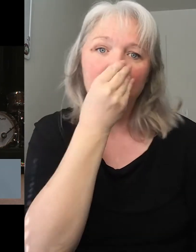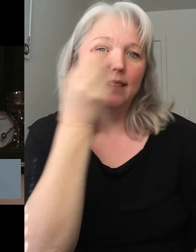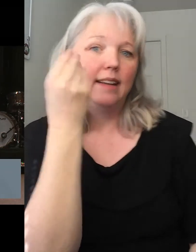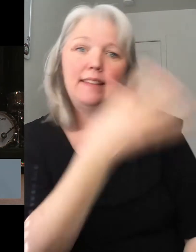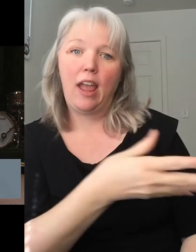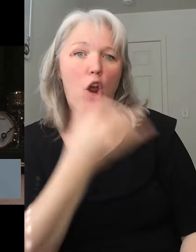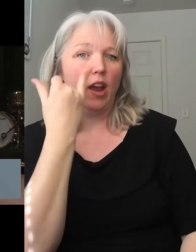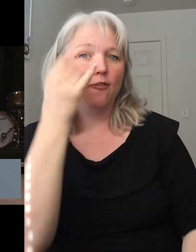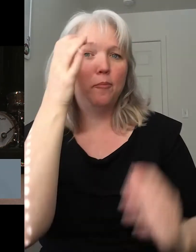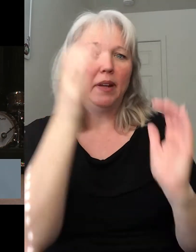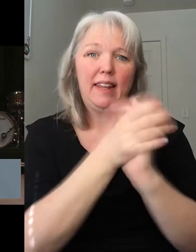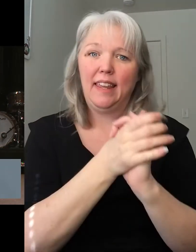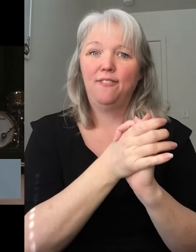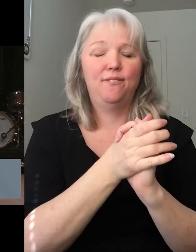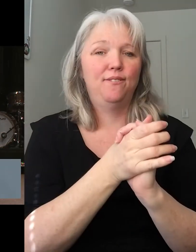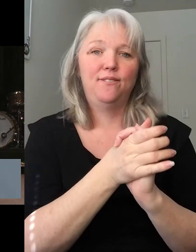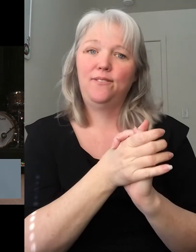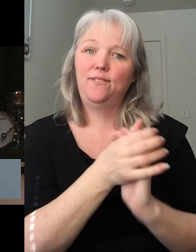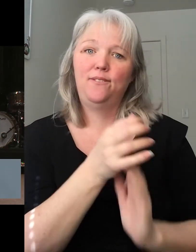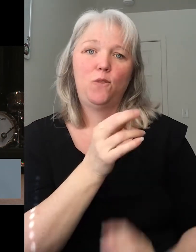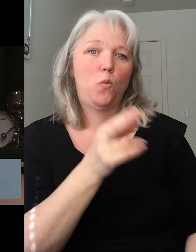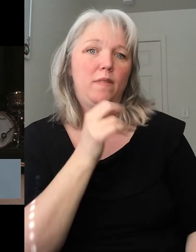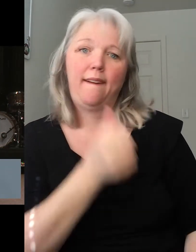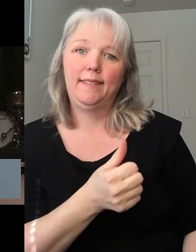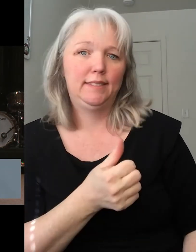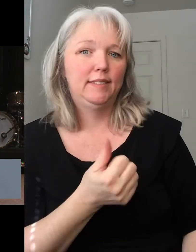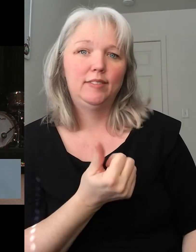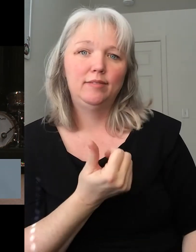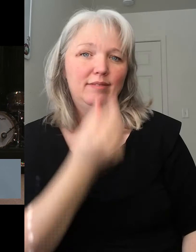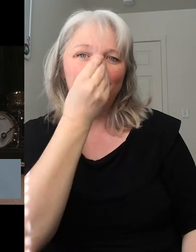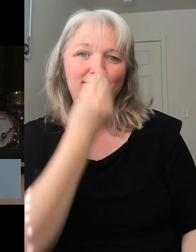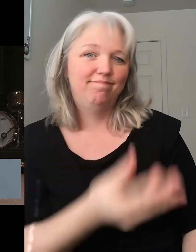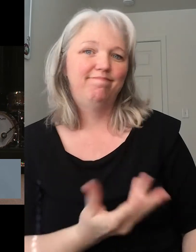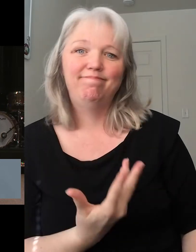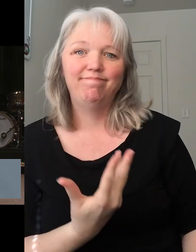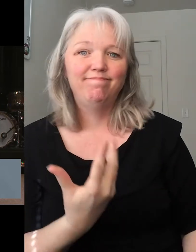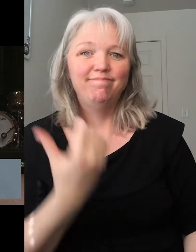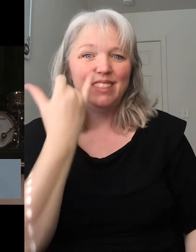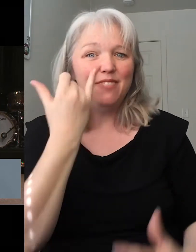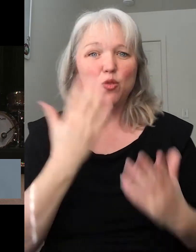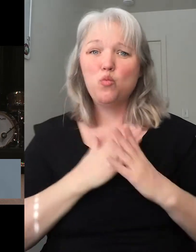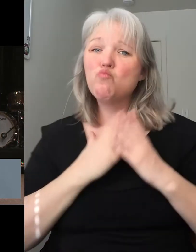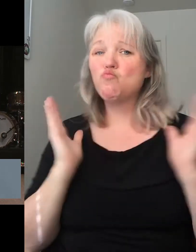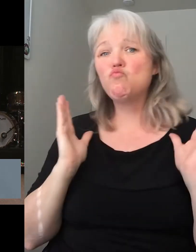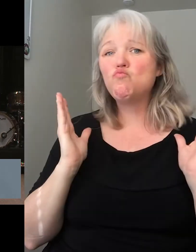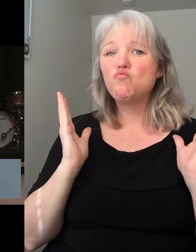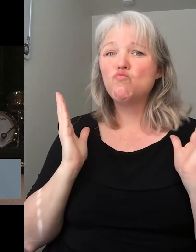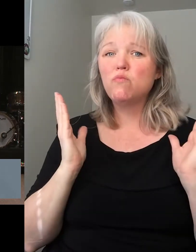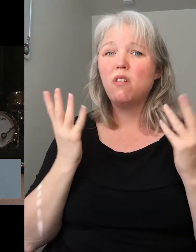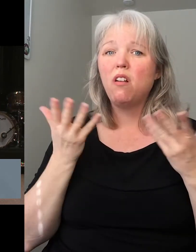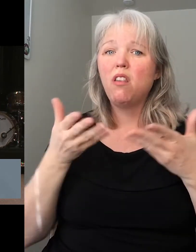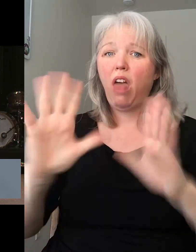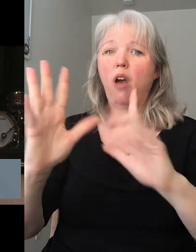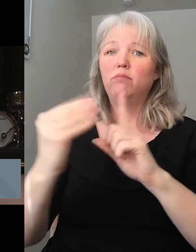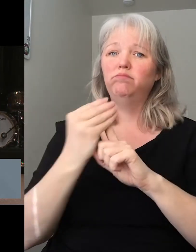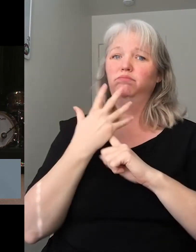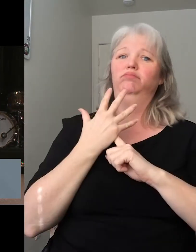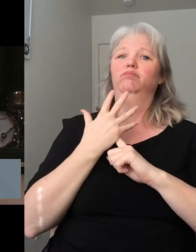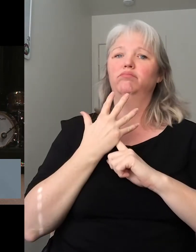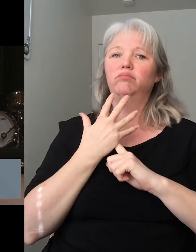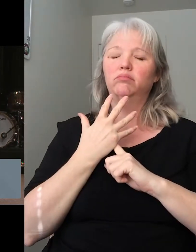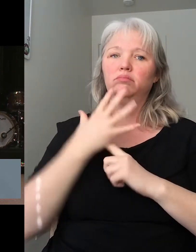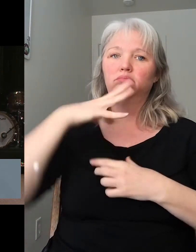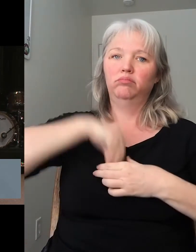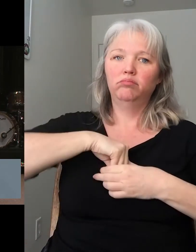care whether you believe in him or believe in his demons, as long as you're open to let him influence your